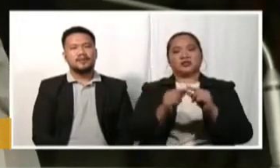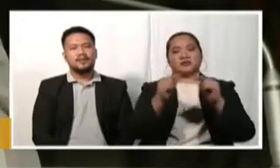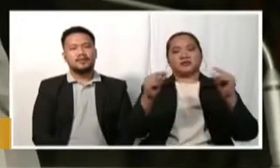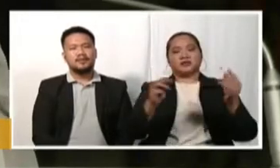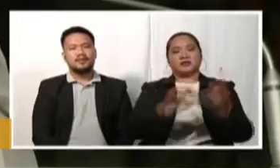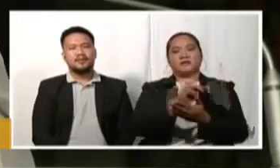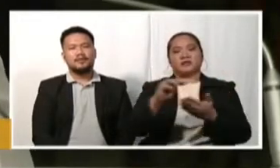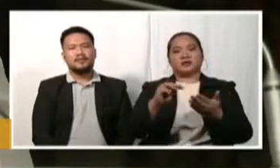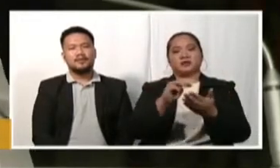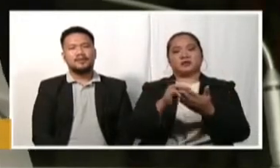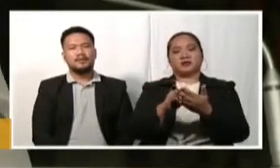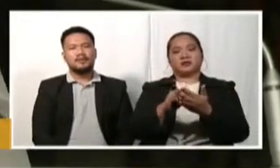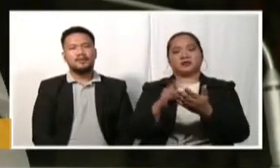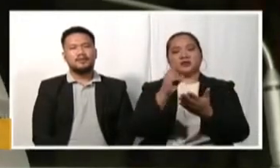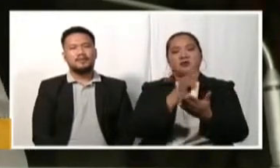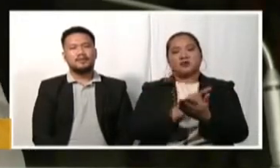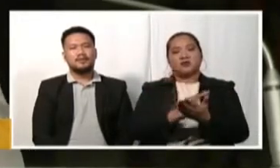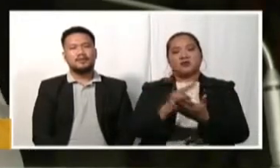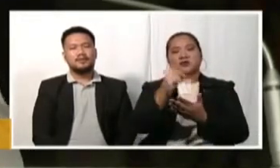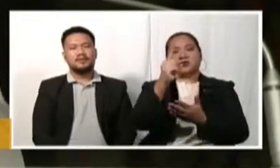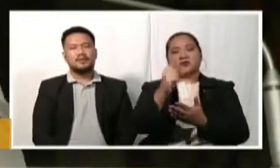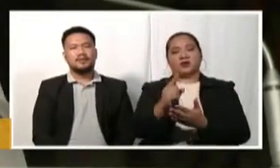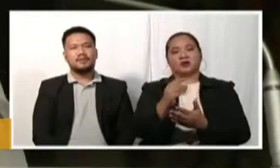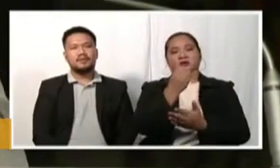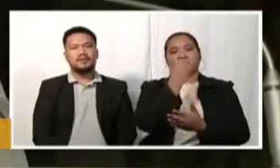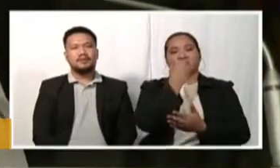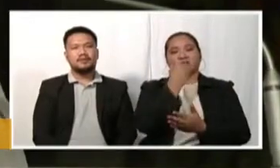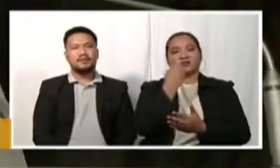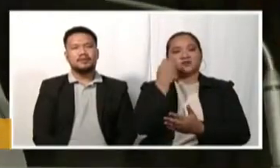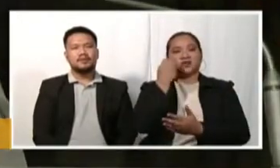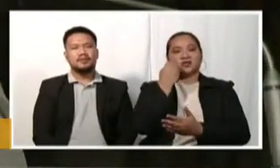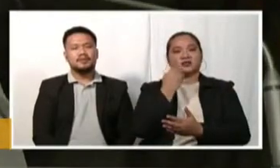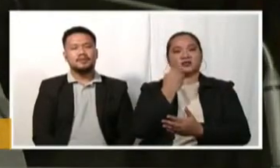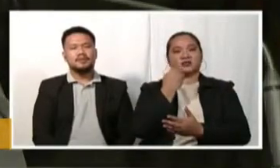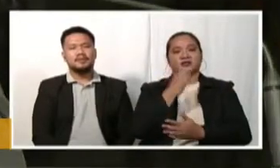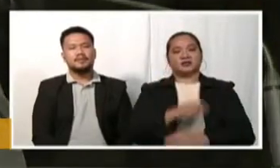midst is the Holy One of Israel.